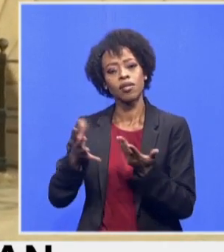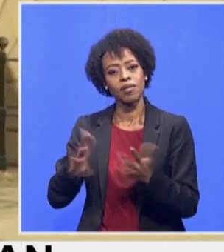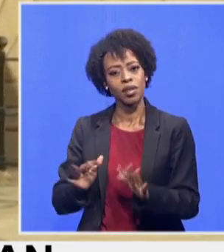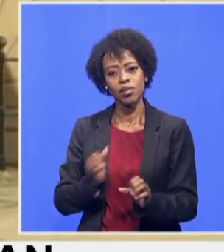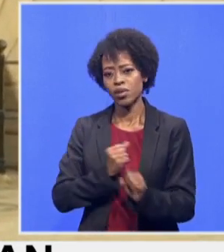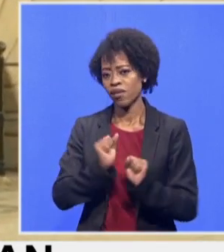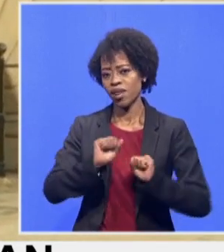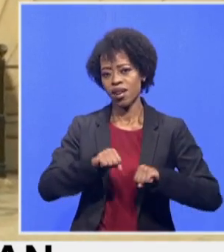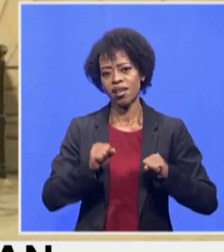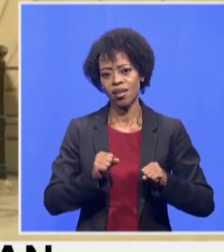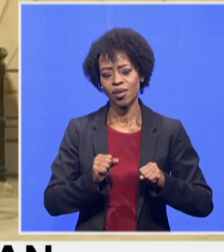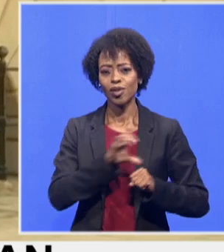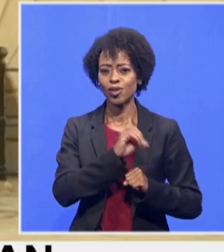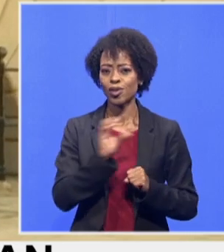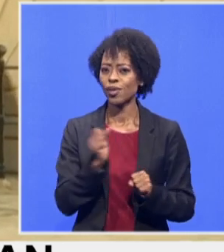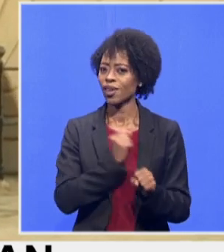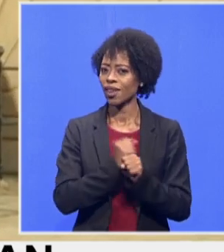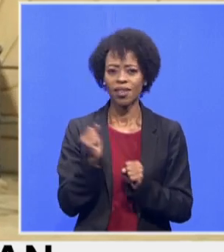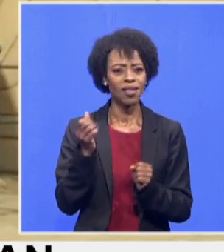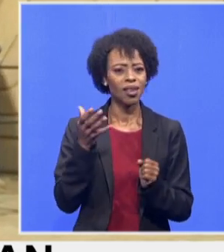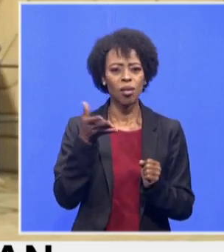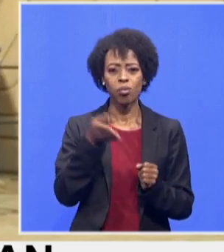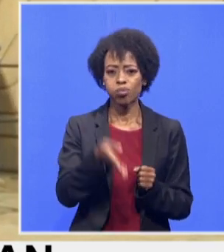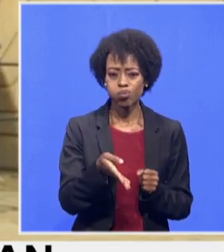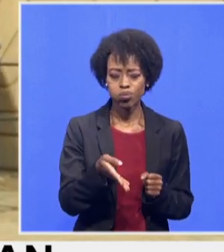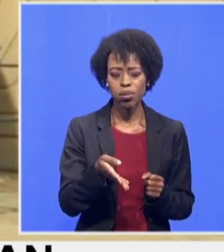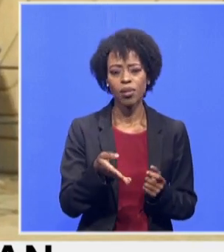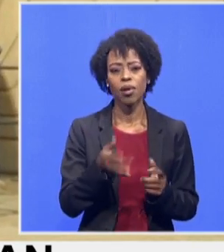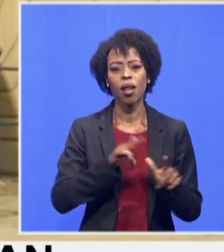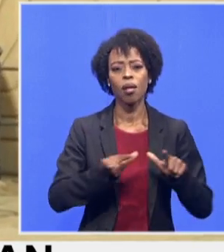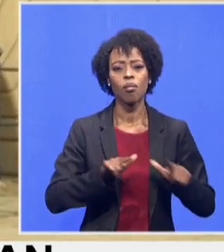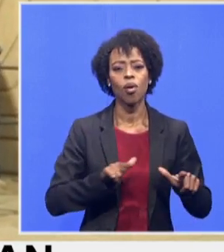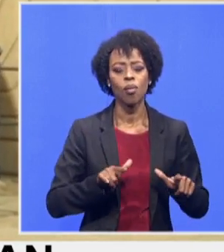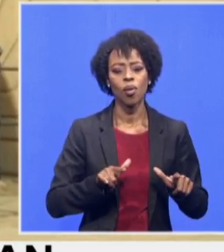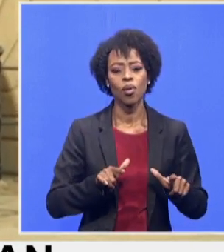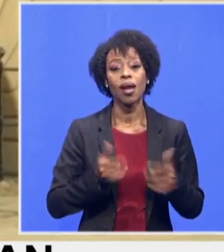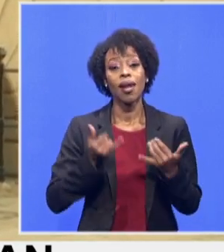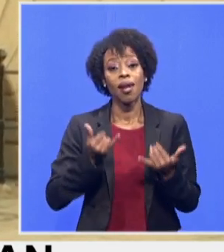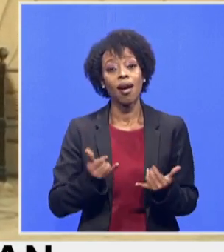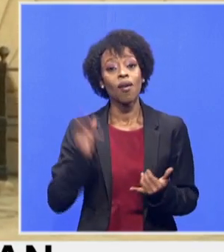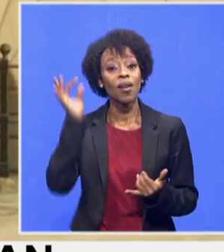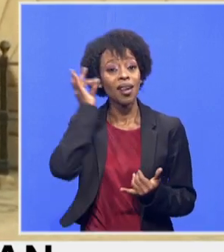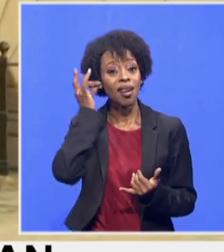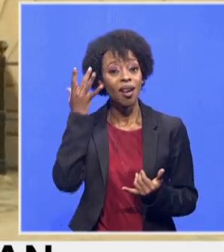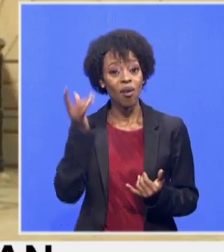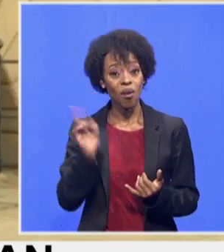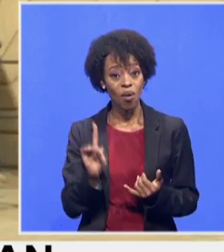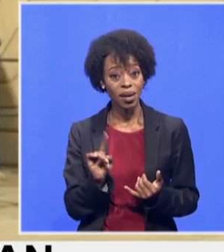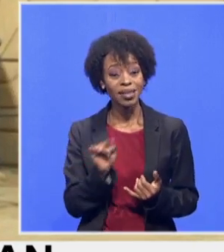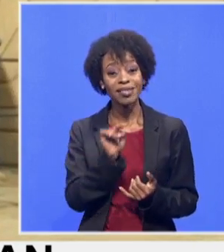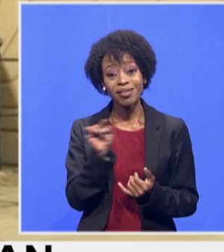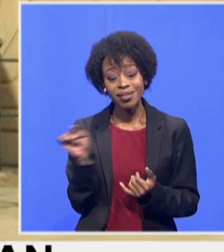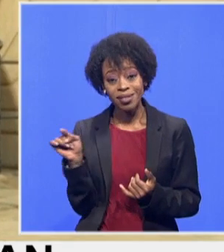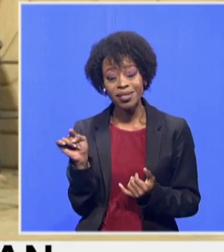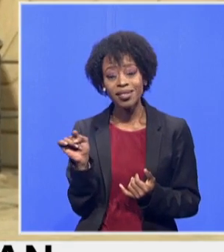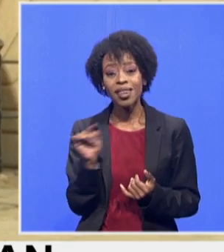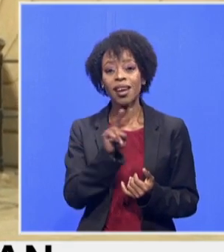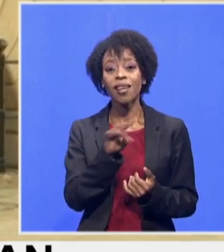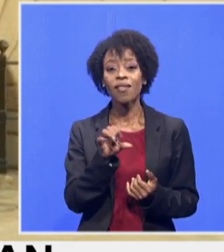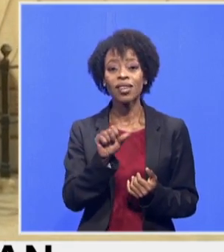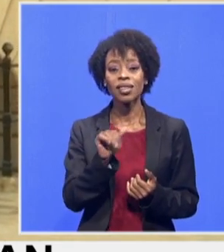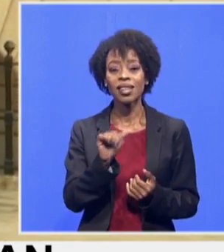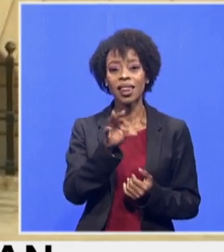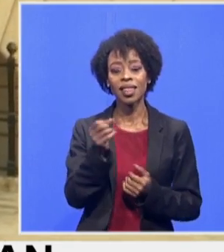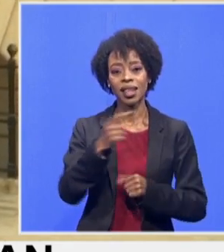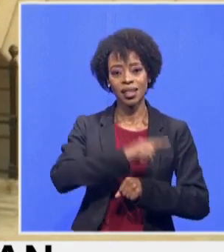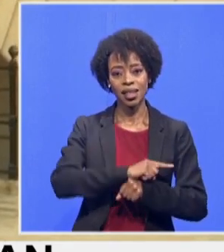not allow them. So they've never been there, in Limpopo. What we heard is because they were having visas for 30 days to